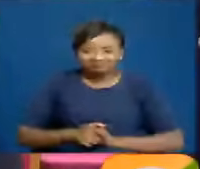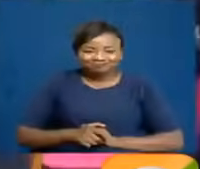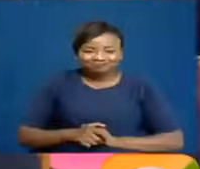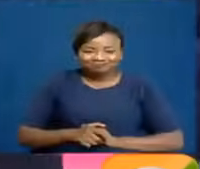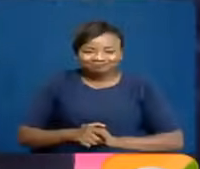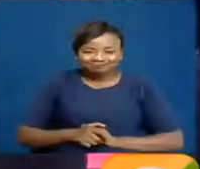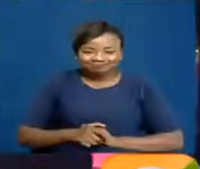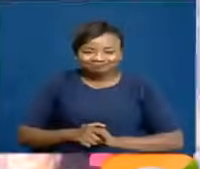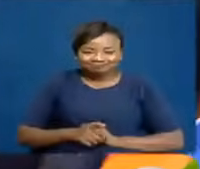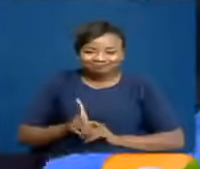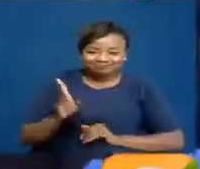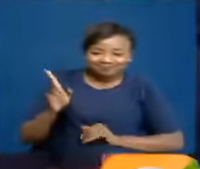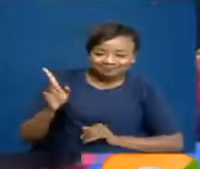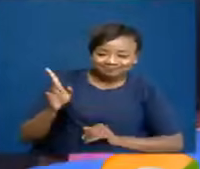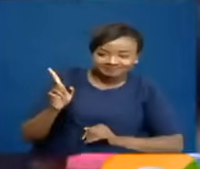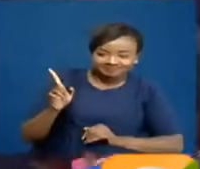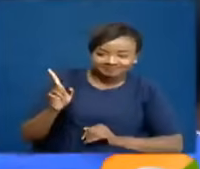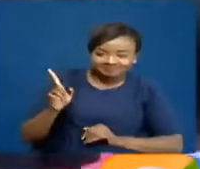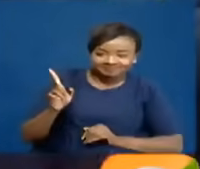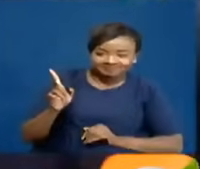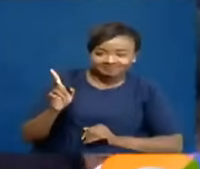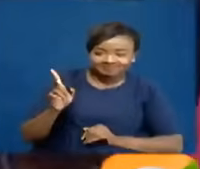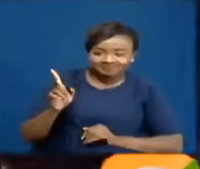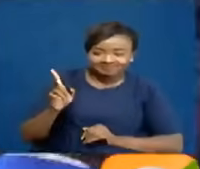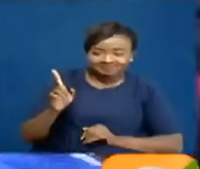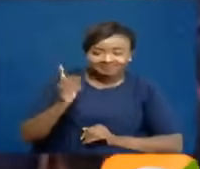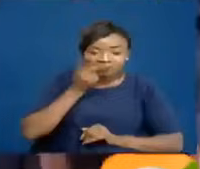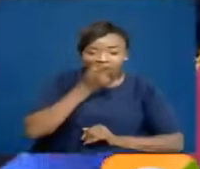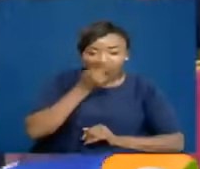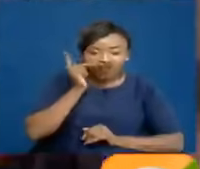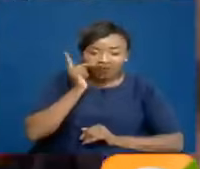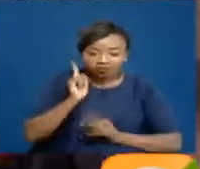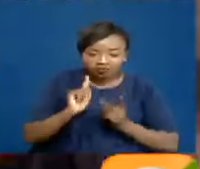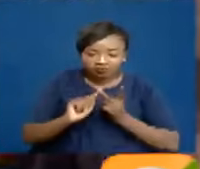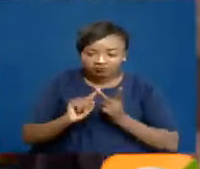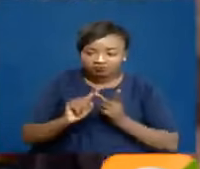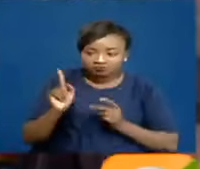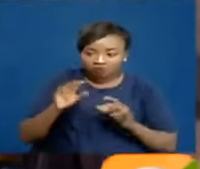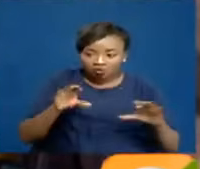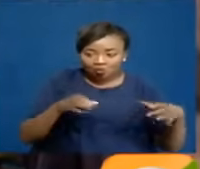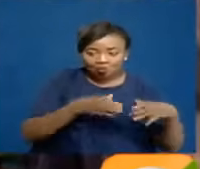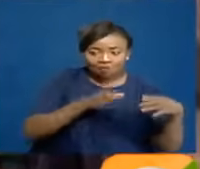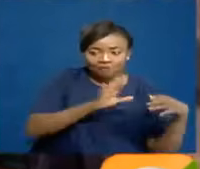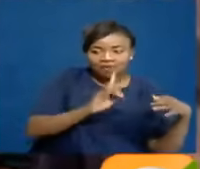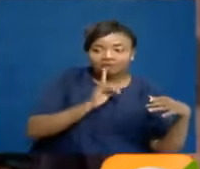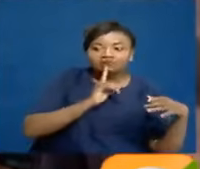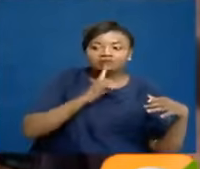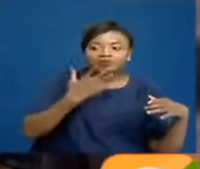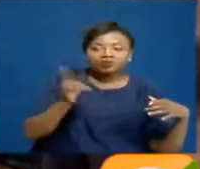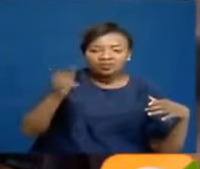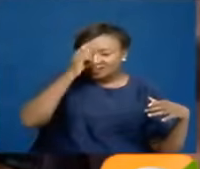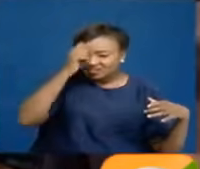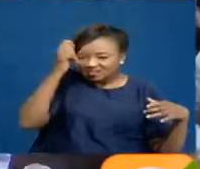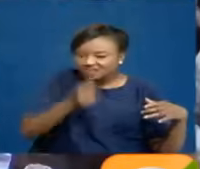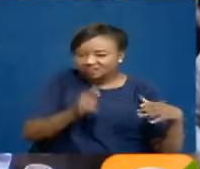Wiper leader Kalonzo Musyoka and a team from the opposition has criticized the Kenya Kwanza-led government over what they have termed as a disrespect to the